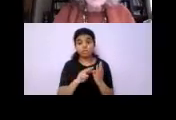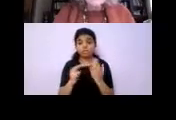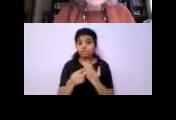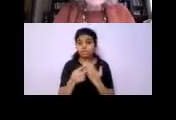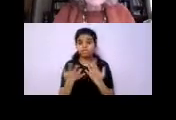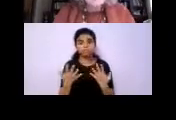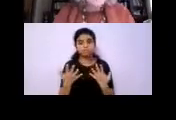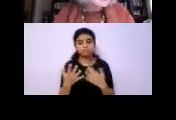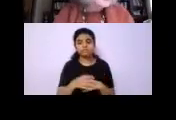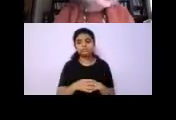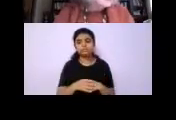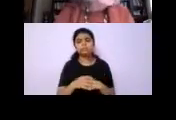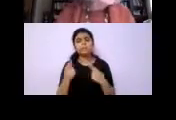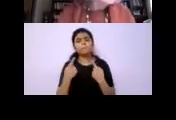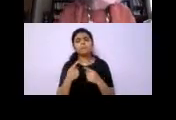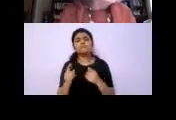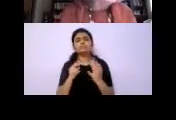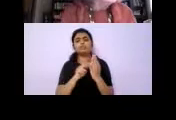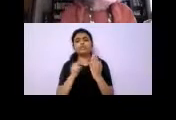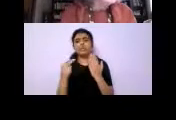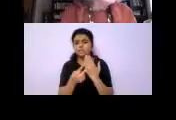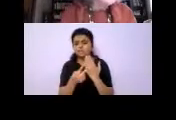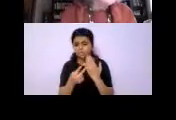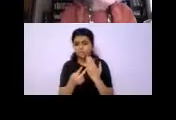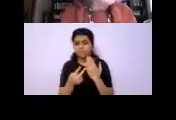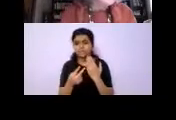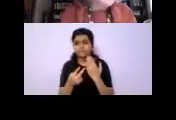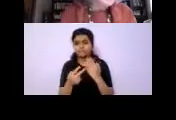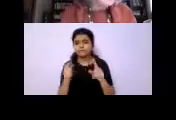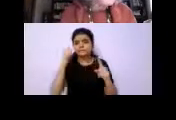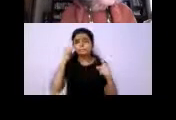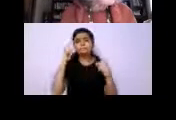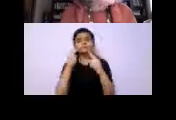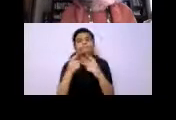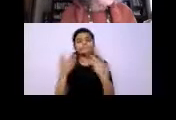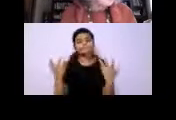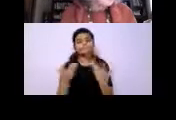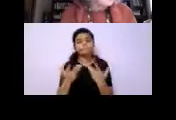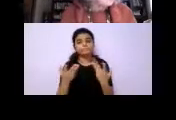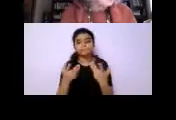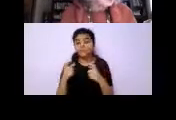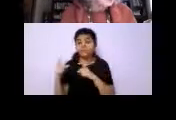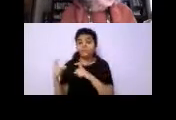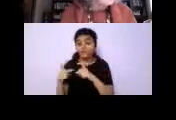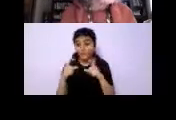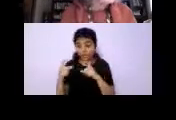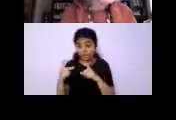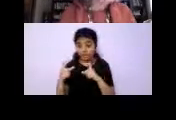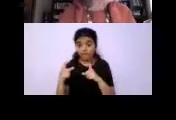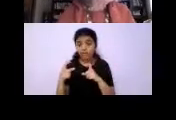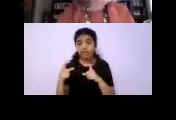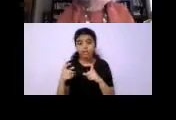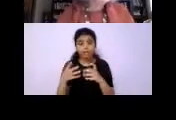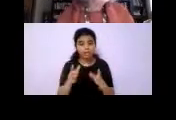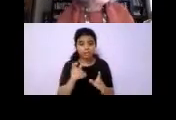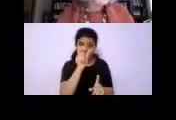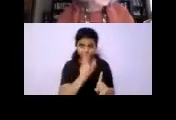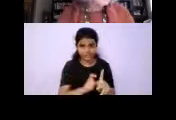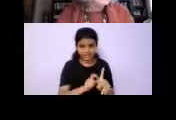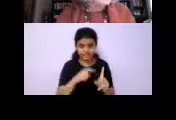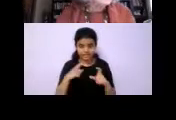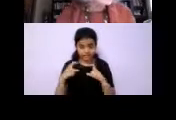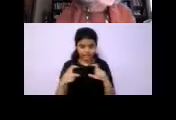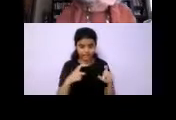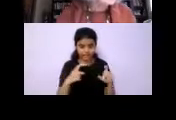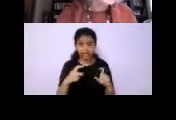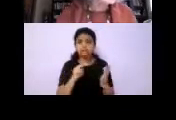Nonetheless, transparency is what we aim for when we care, for what we need to try